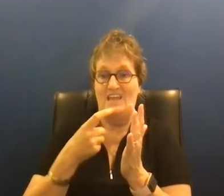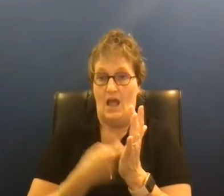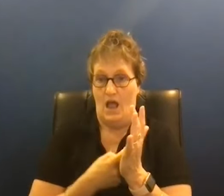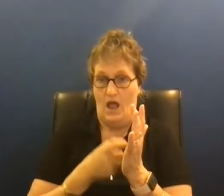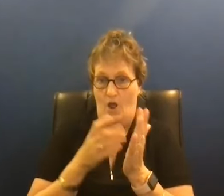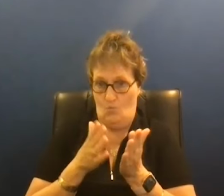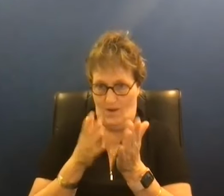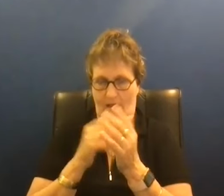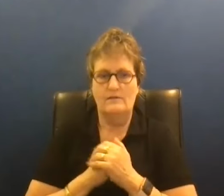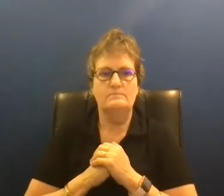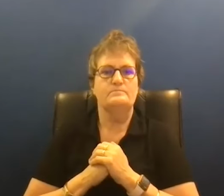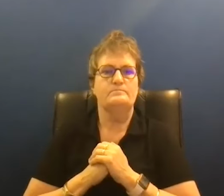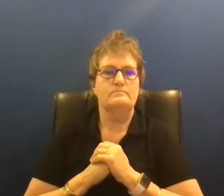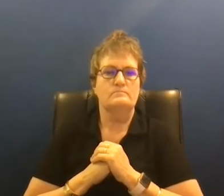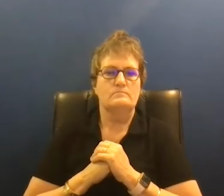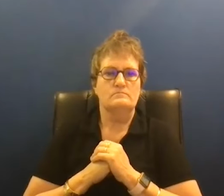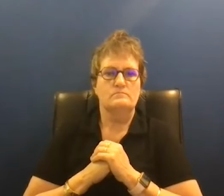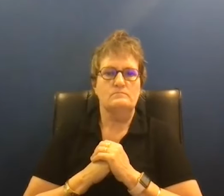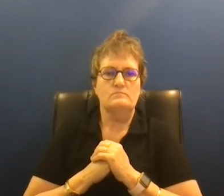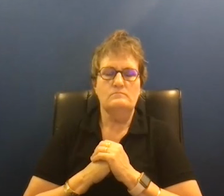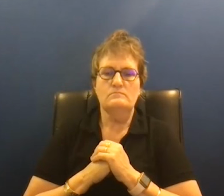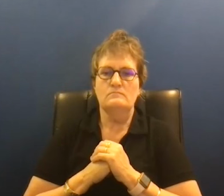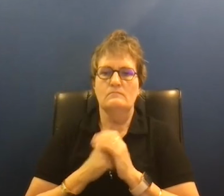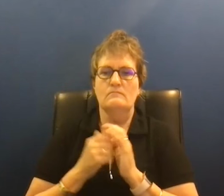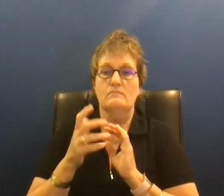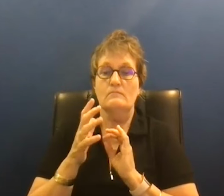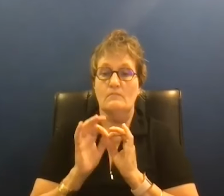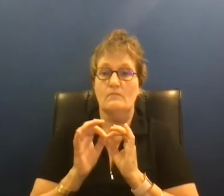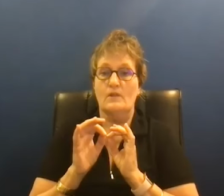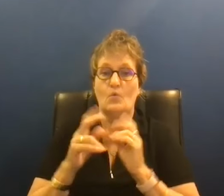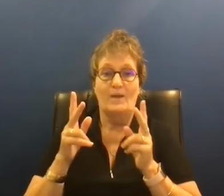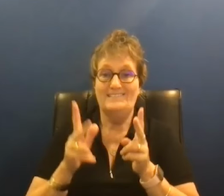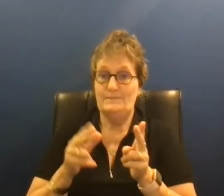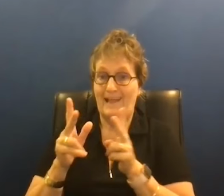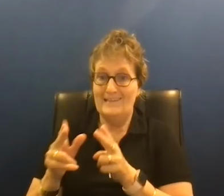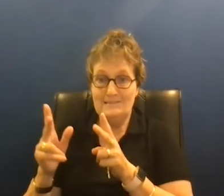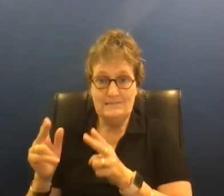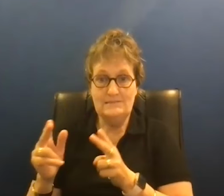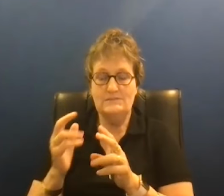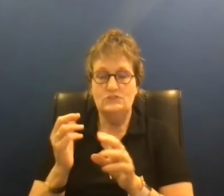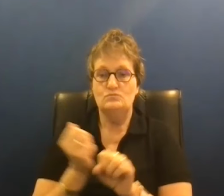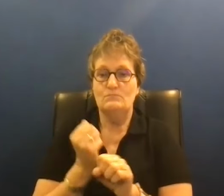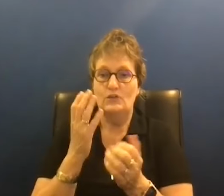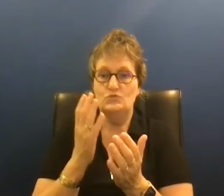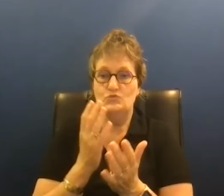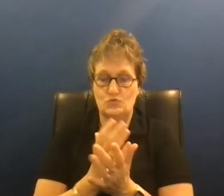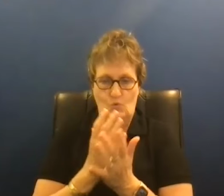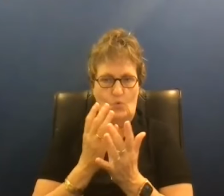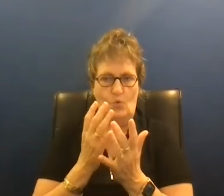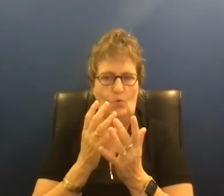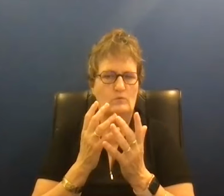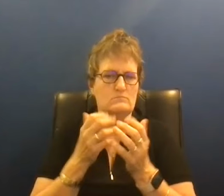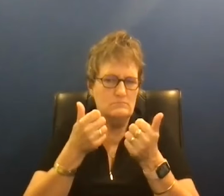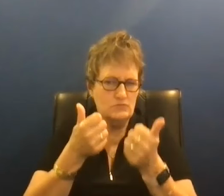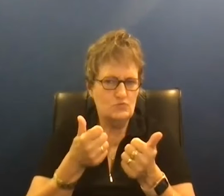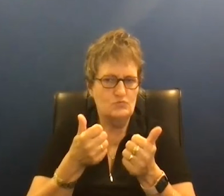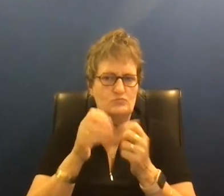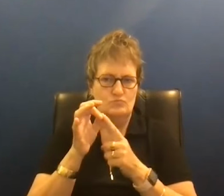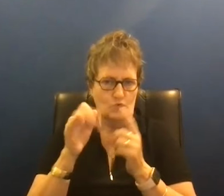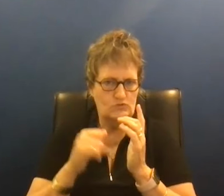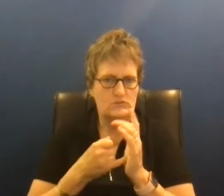And the UNSW media team help us film this project. This is